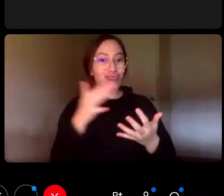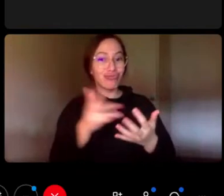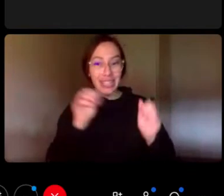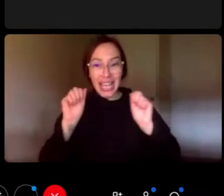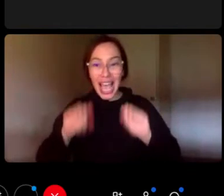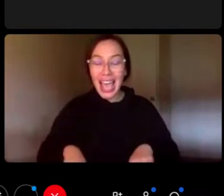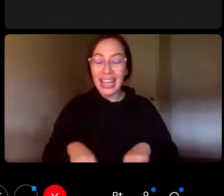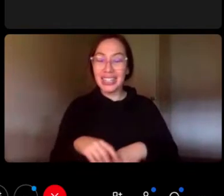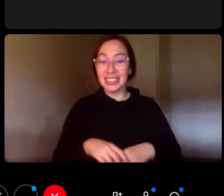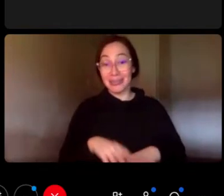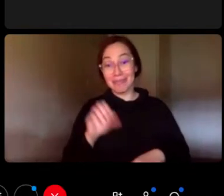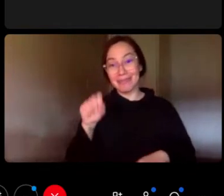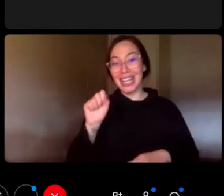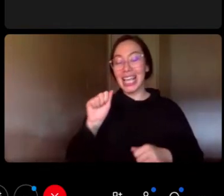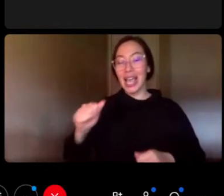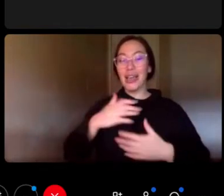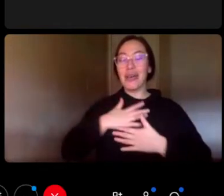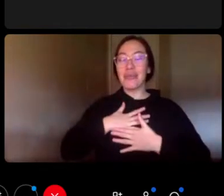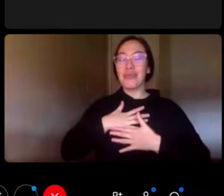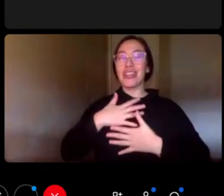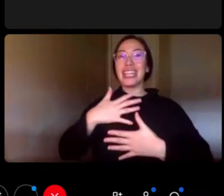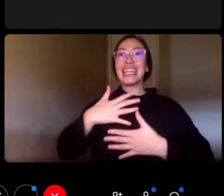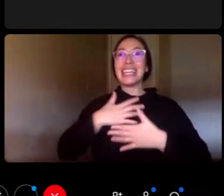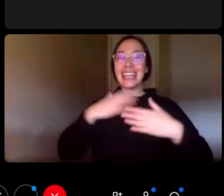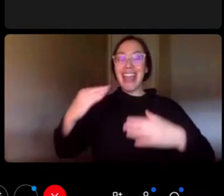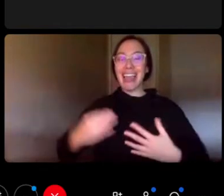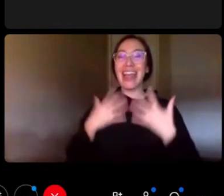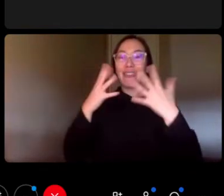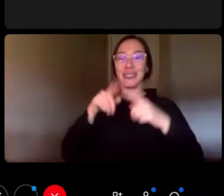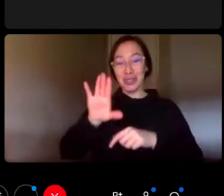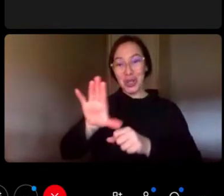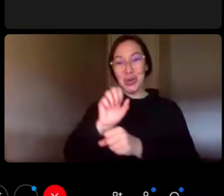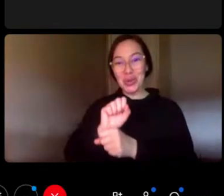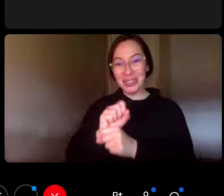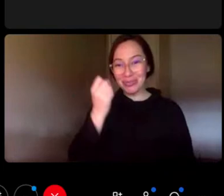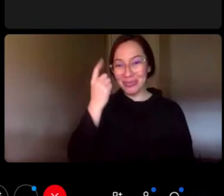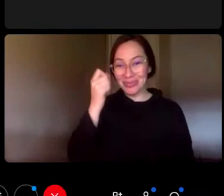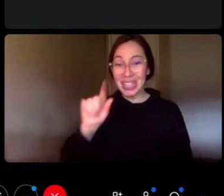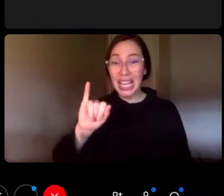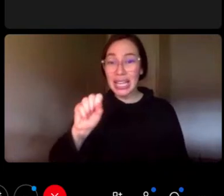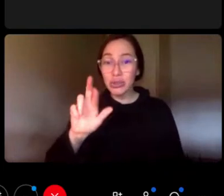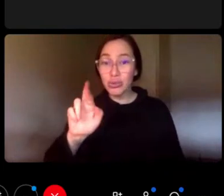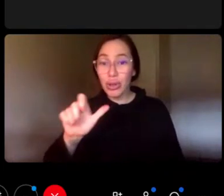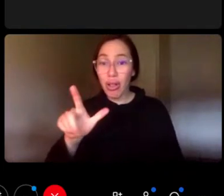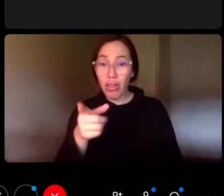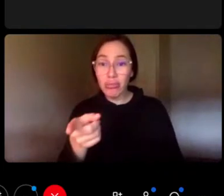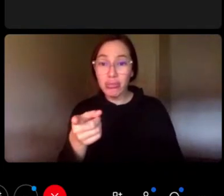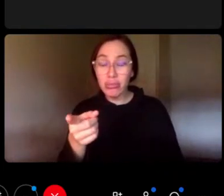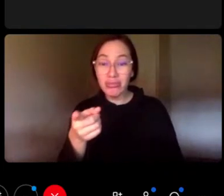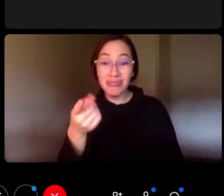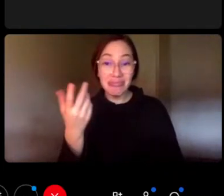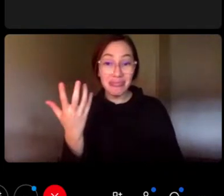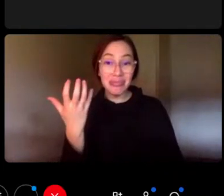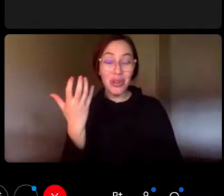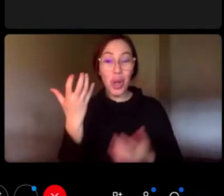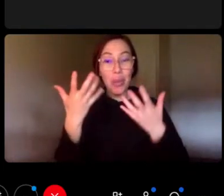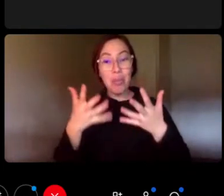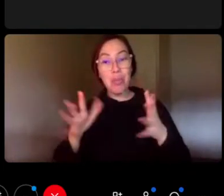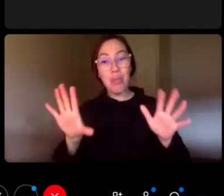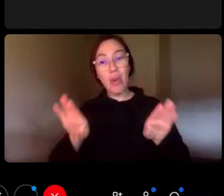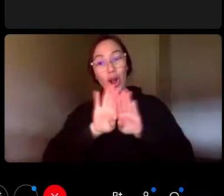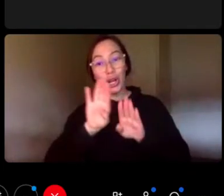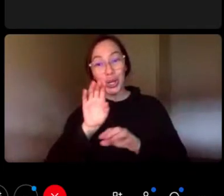it. And it can breathe life into your work. That's for sure. It's a great one. Israel, do you have a kind of a parting words